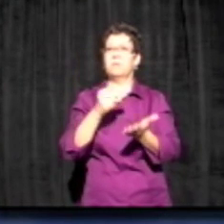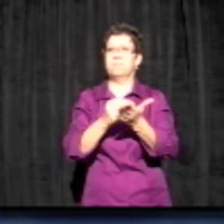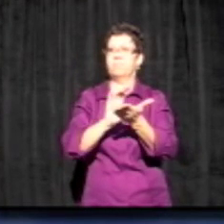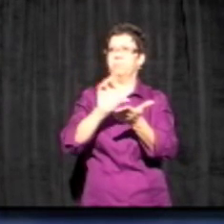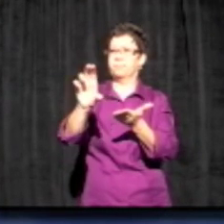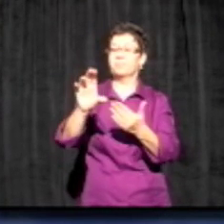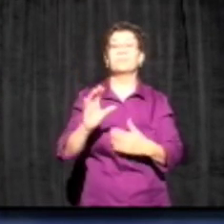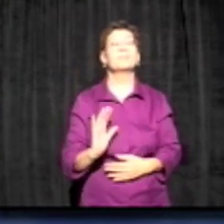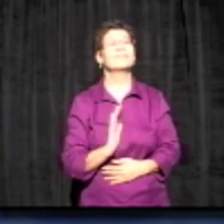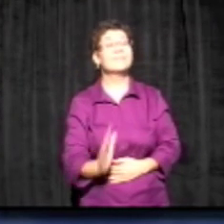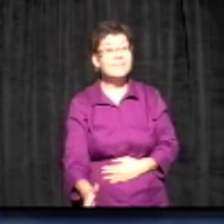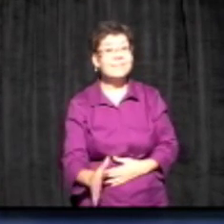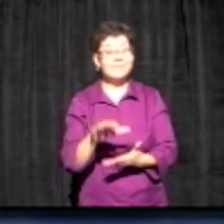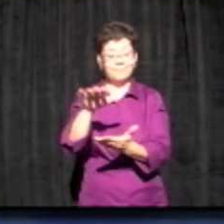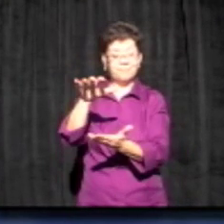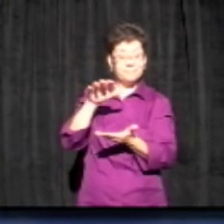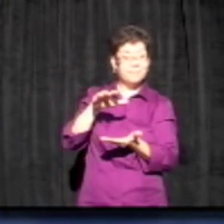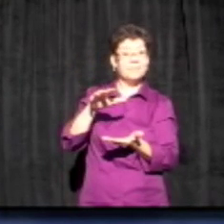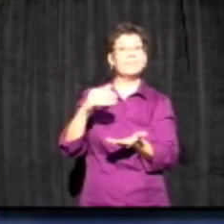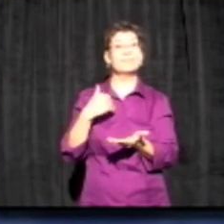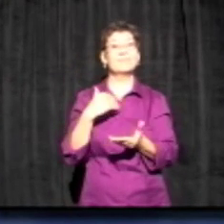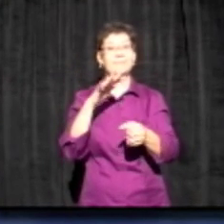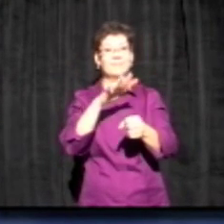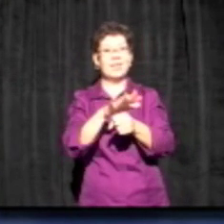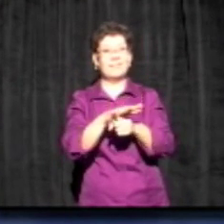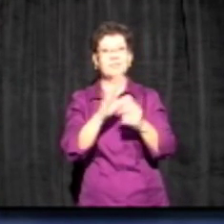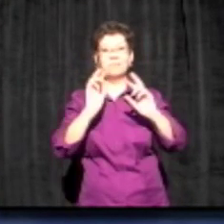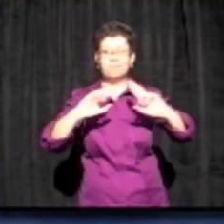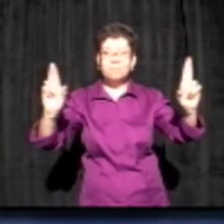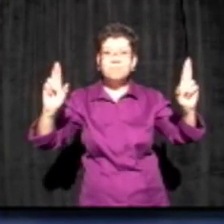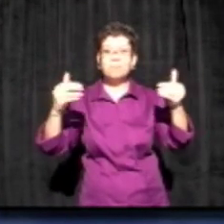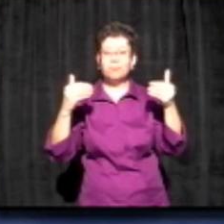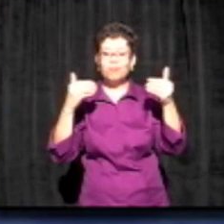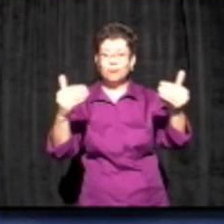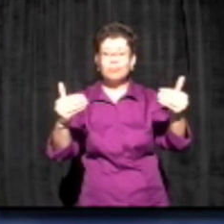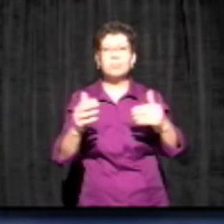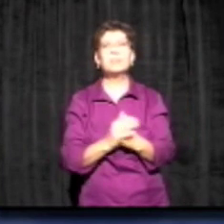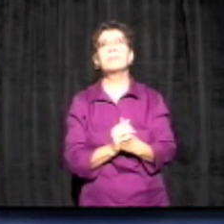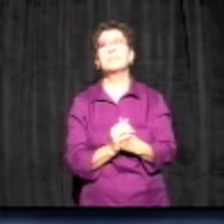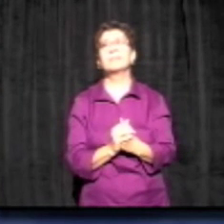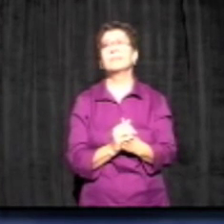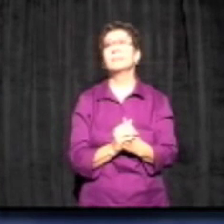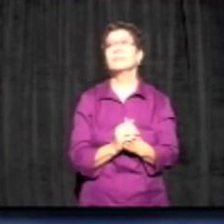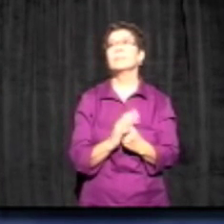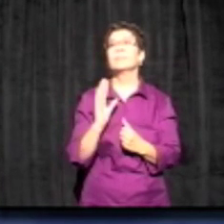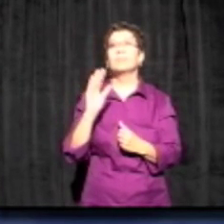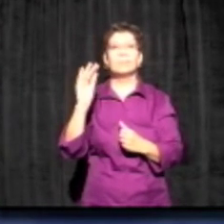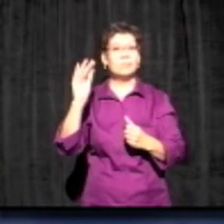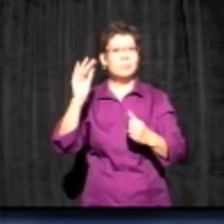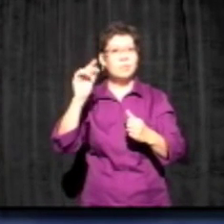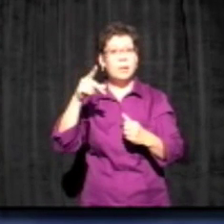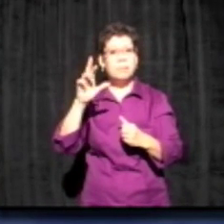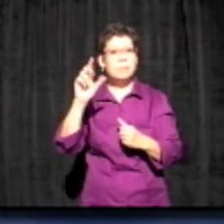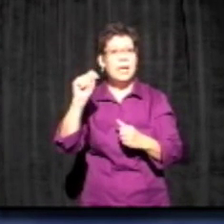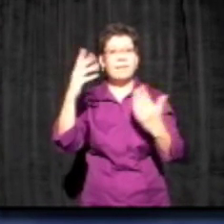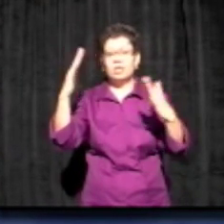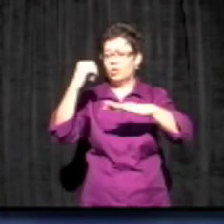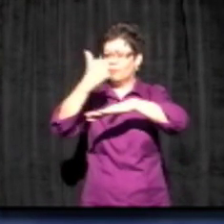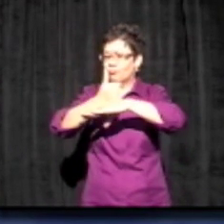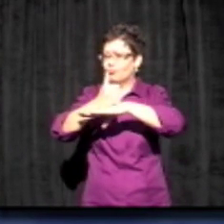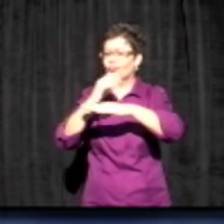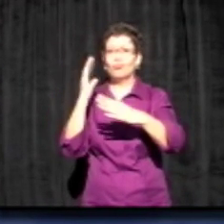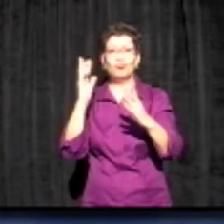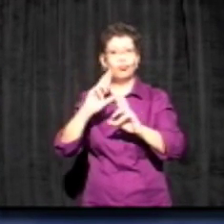So we set off with the financial tools in place, our assembly tool in place, and